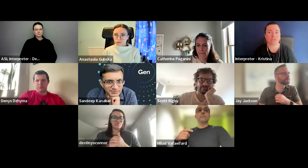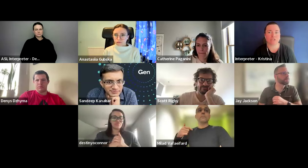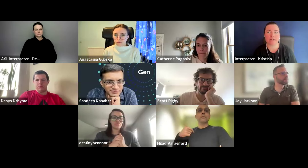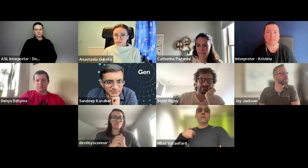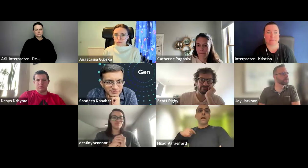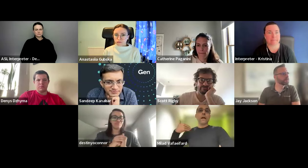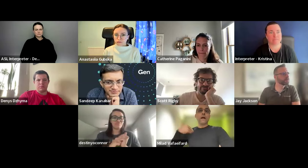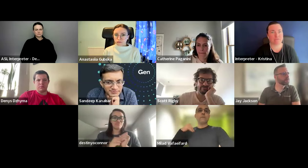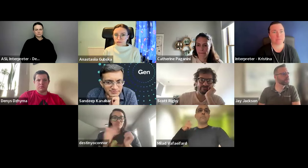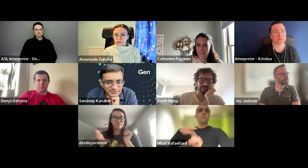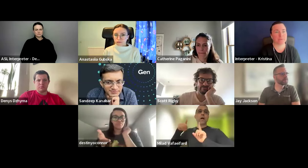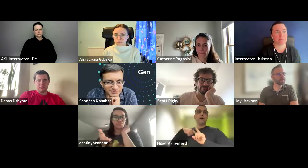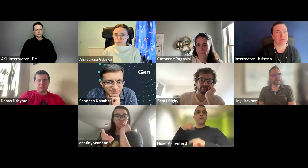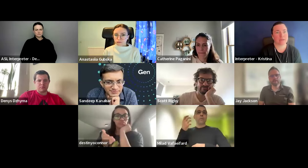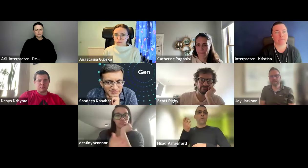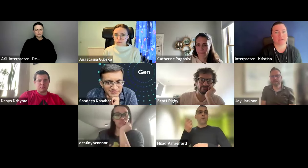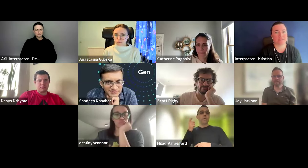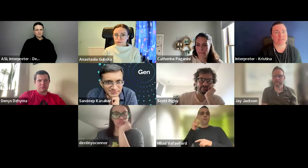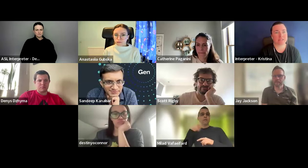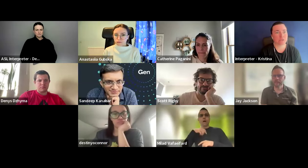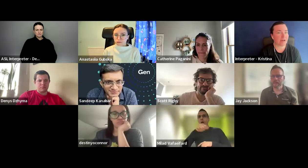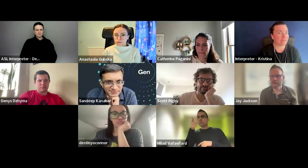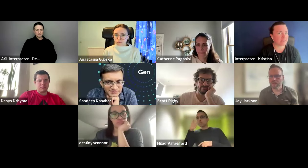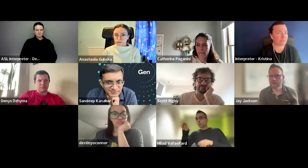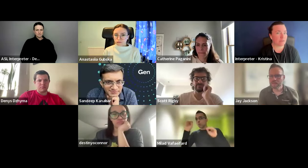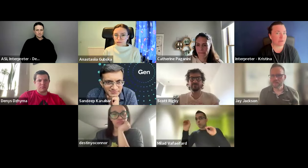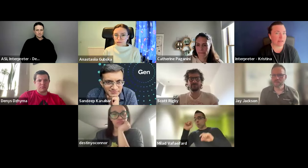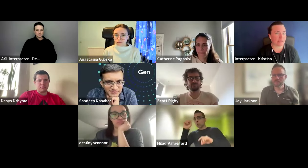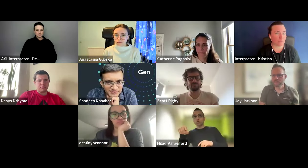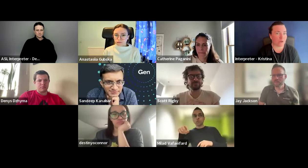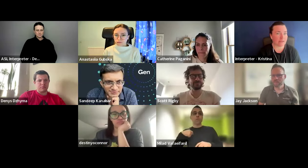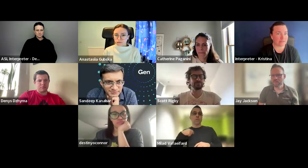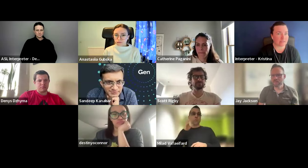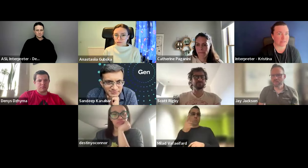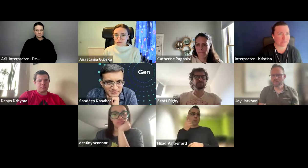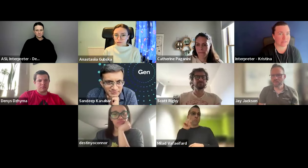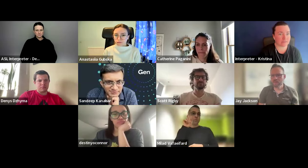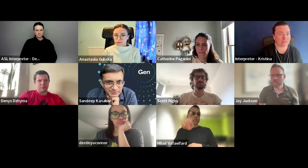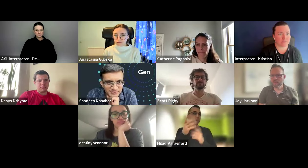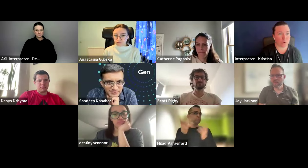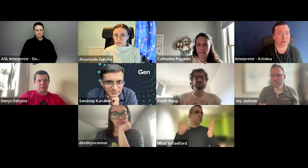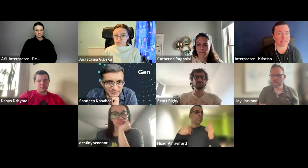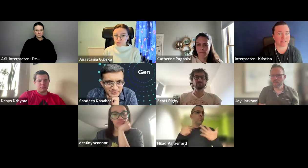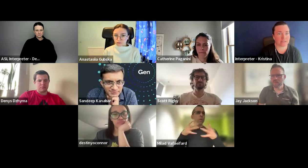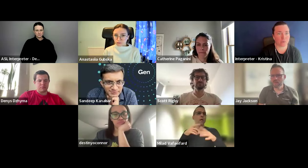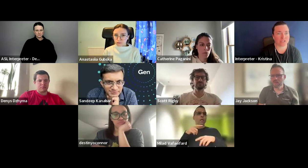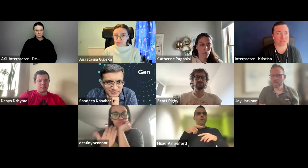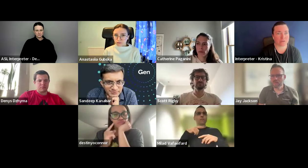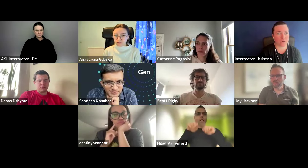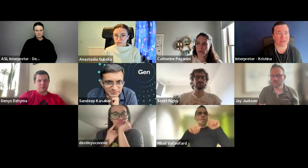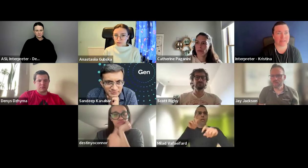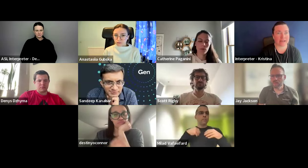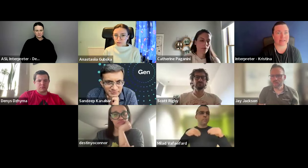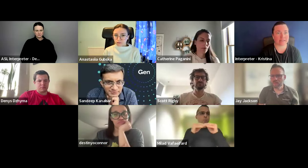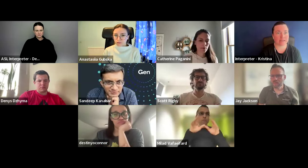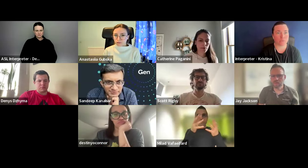Anything to share from the group? Milad says, I do have something, but I can wait. And if no one else has any questions, I'll